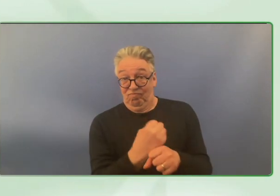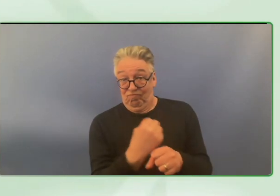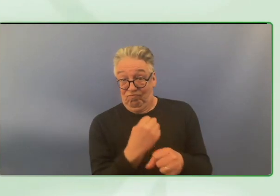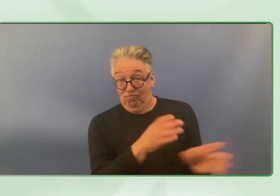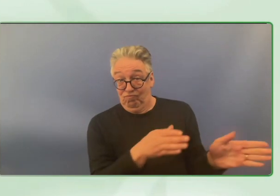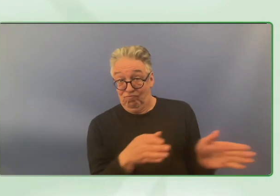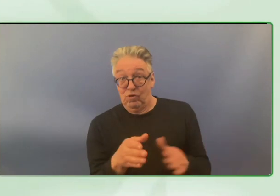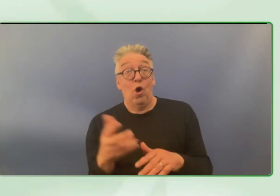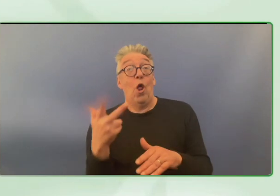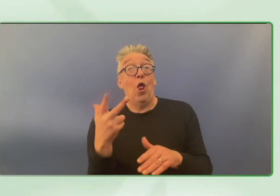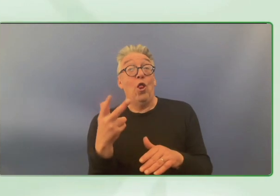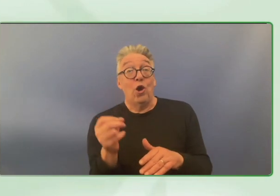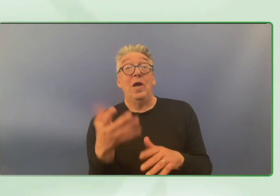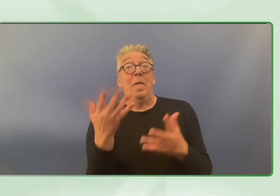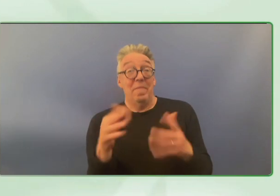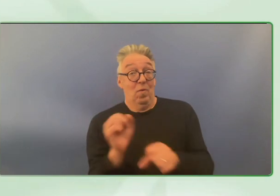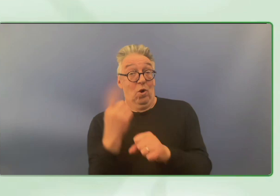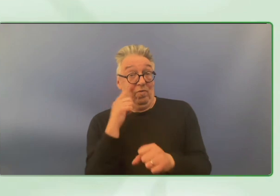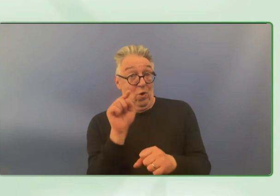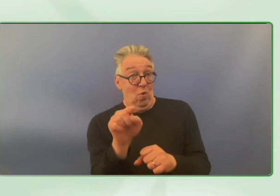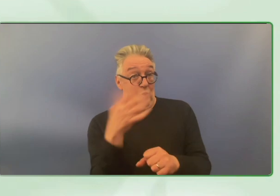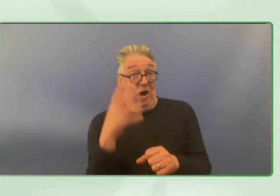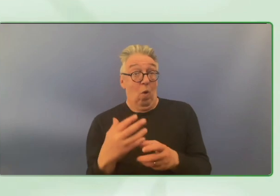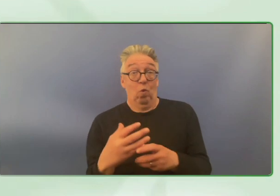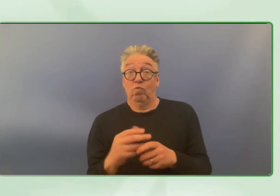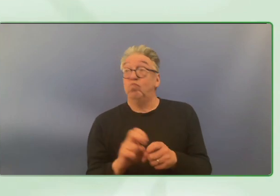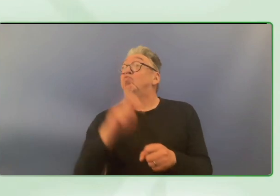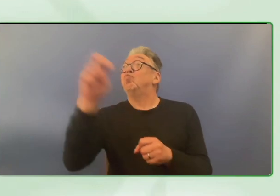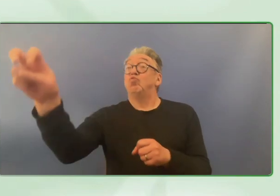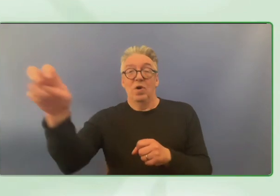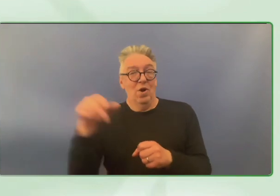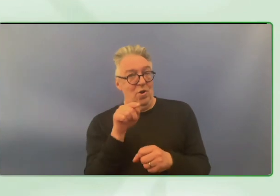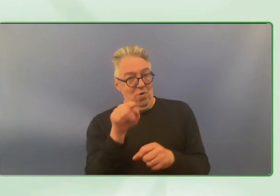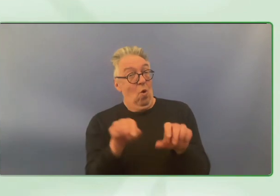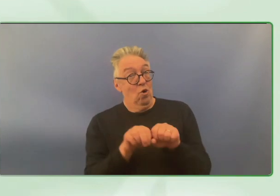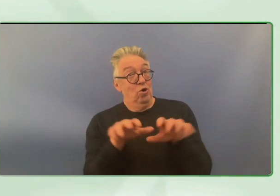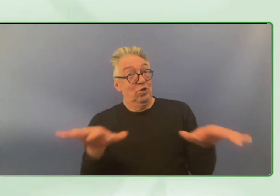else in the world. So you're spreading the good things.